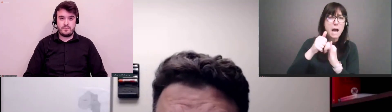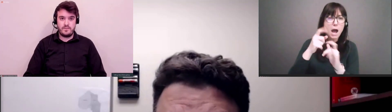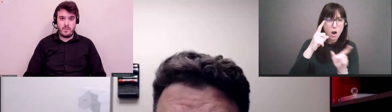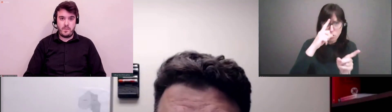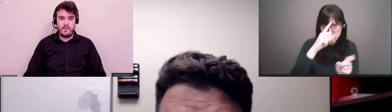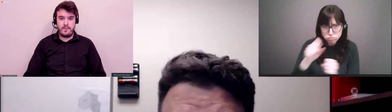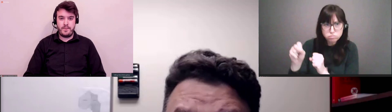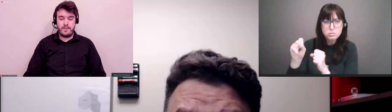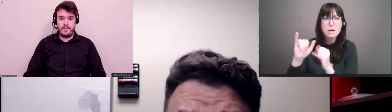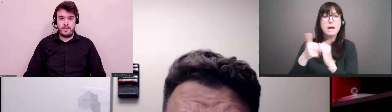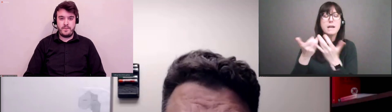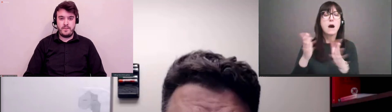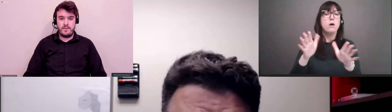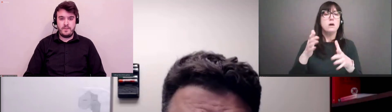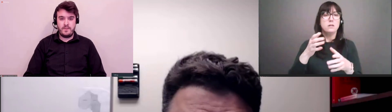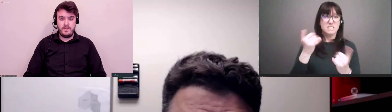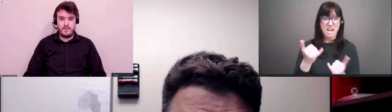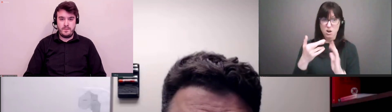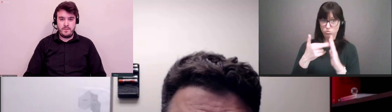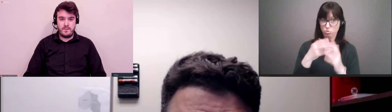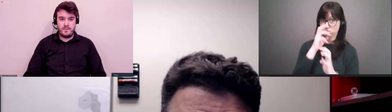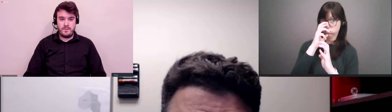gradual relaxation of current restrictions.